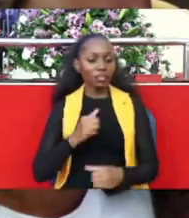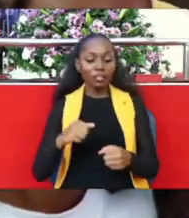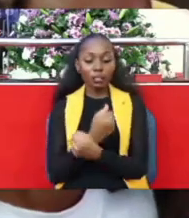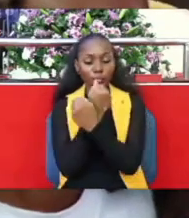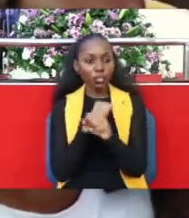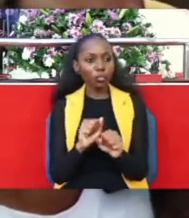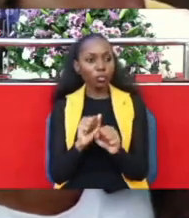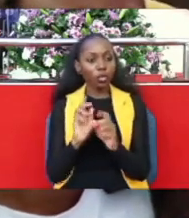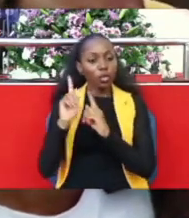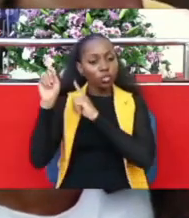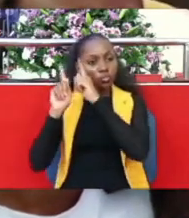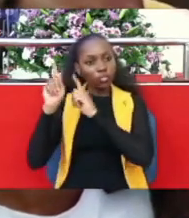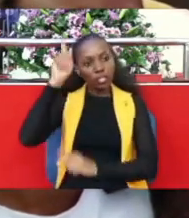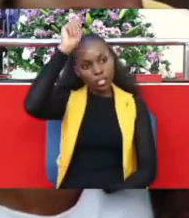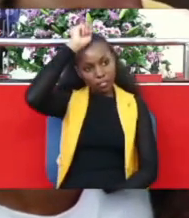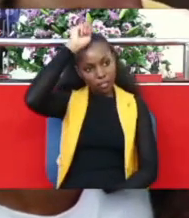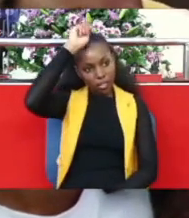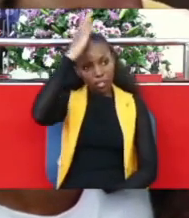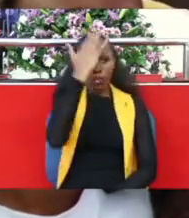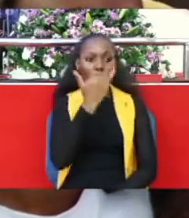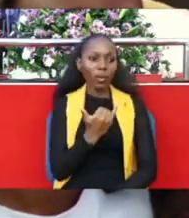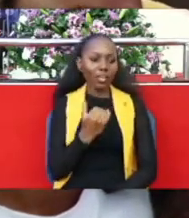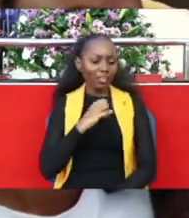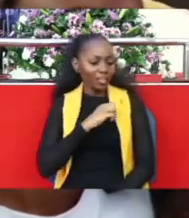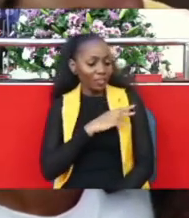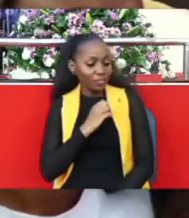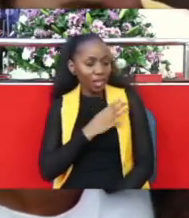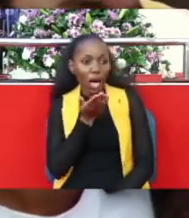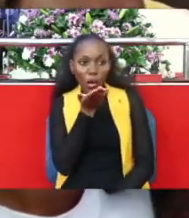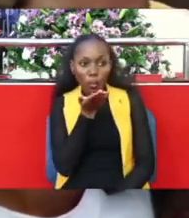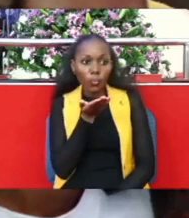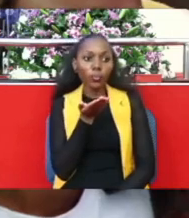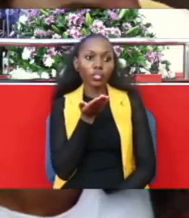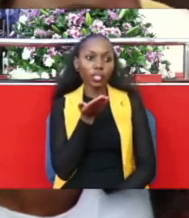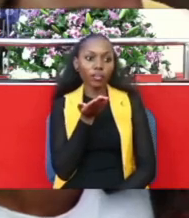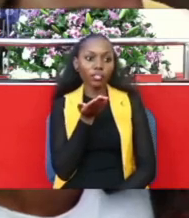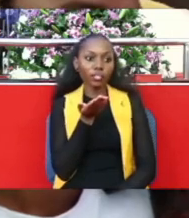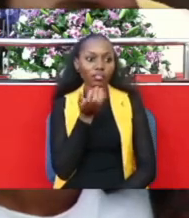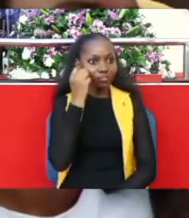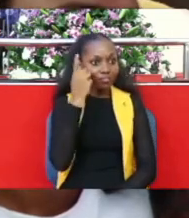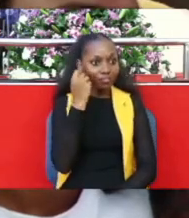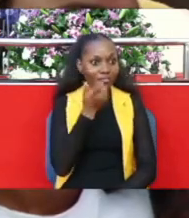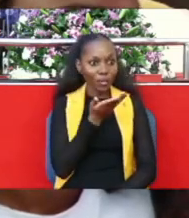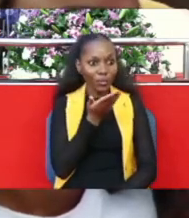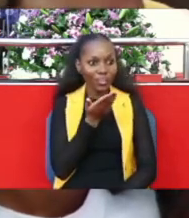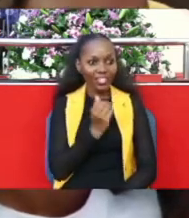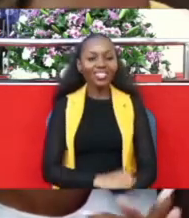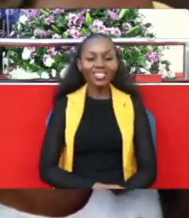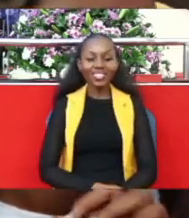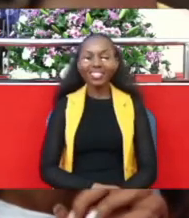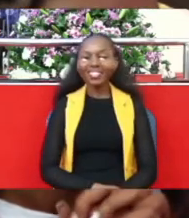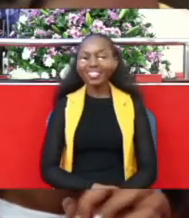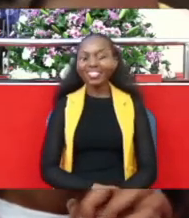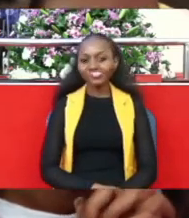Because we are afraid. Oh my goodness. I wish we'd know who we are in Christ Jesus.